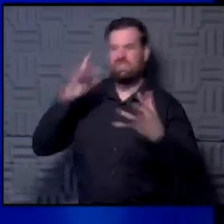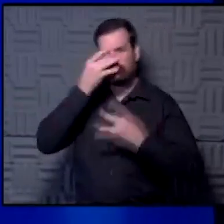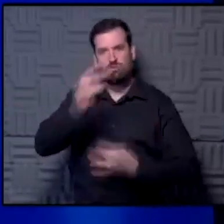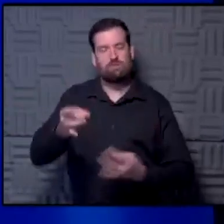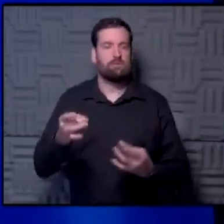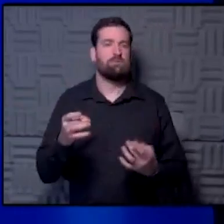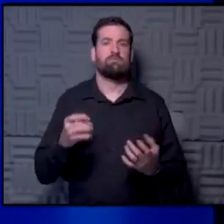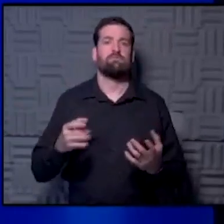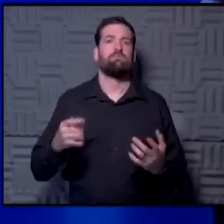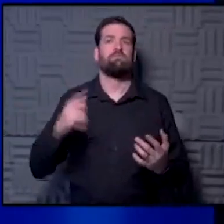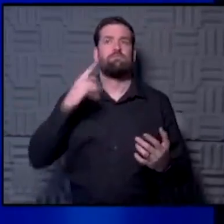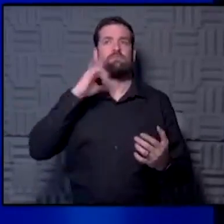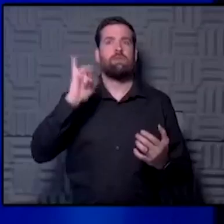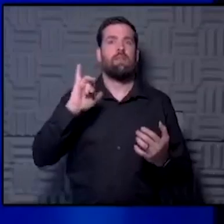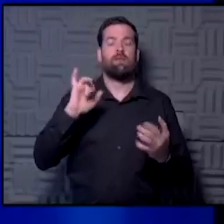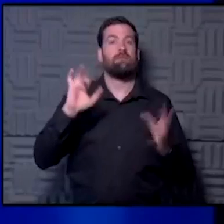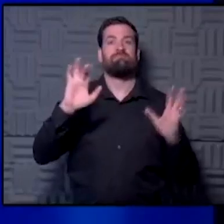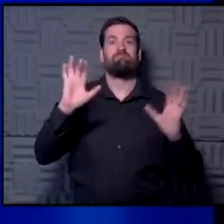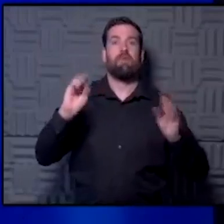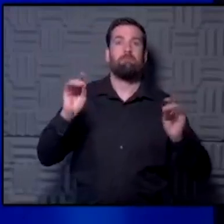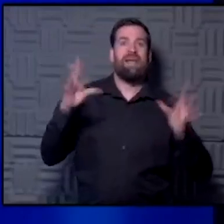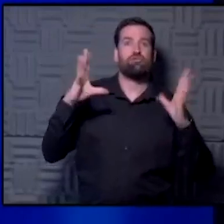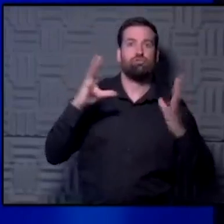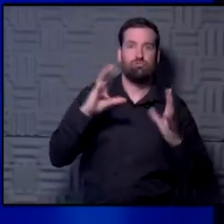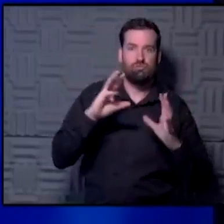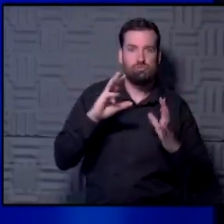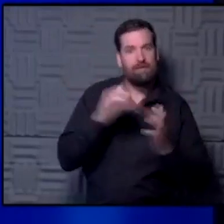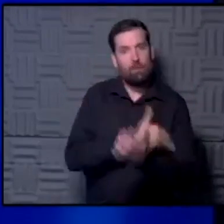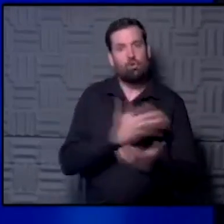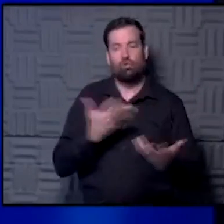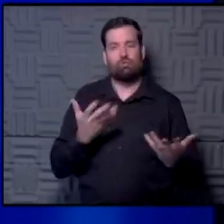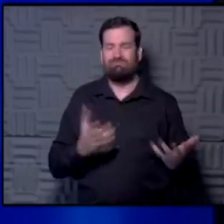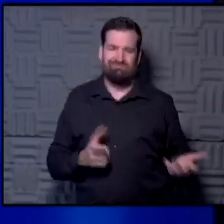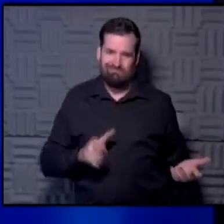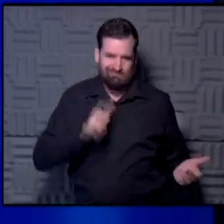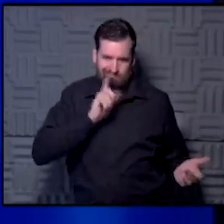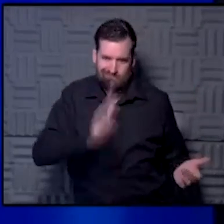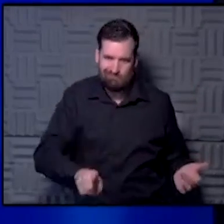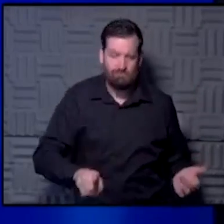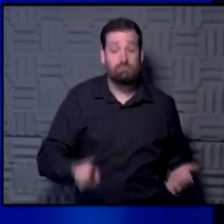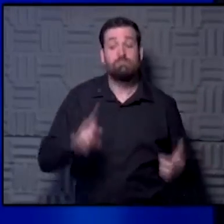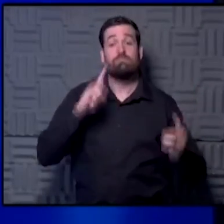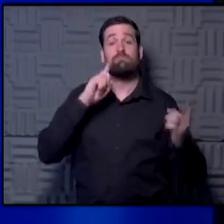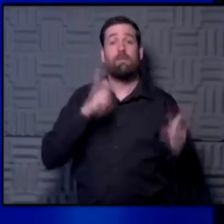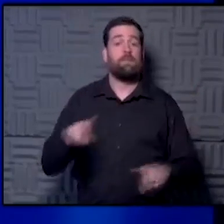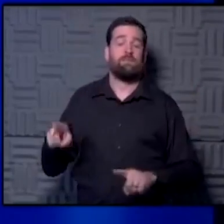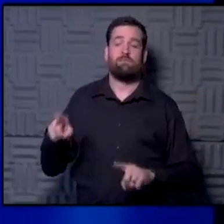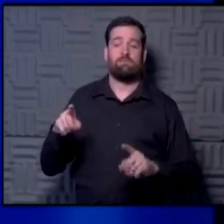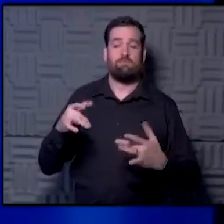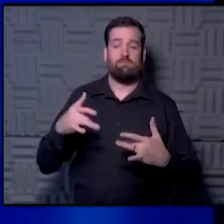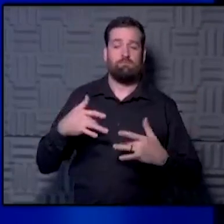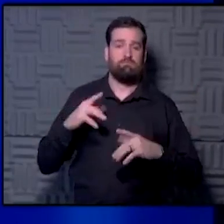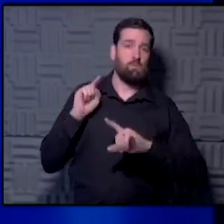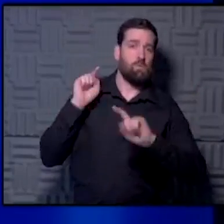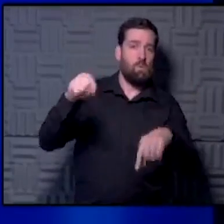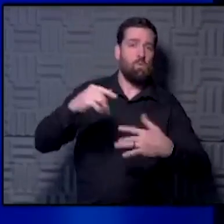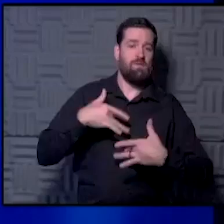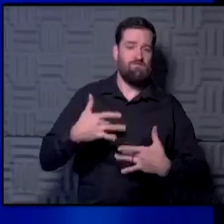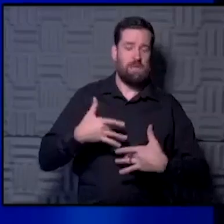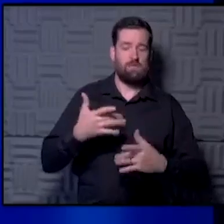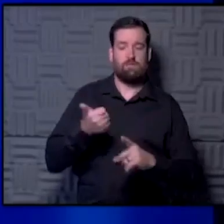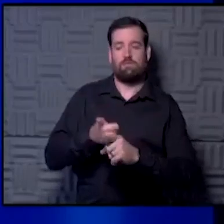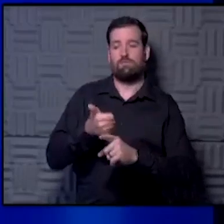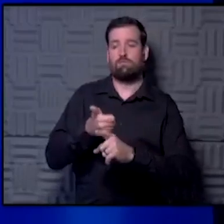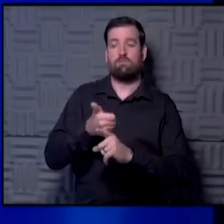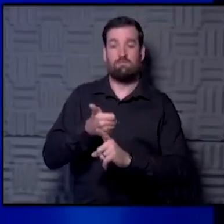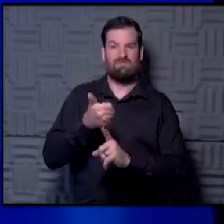it almost sounds like we've given it magical powers, Dana, and I don't think that's really the case. I think what happens is you're in an event where somebody's ill,